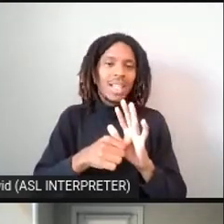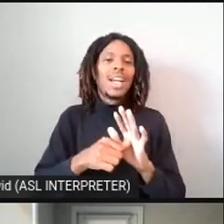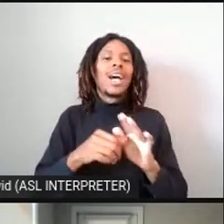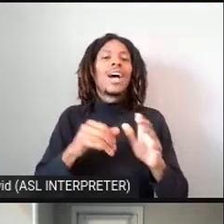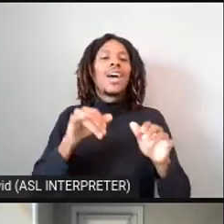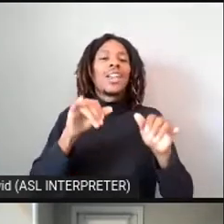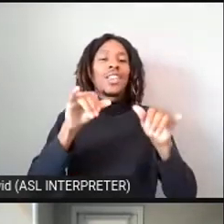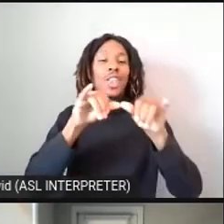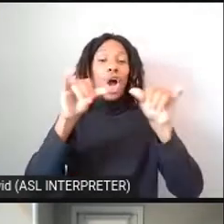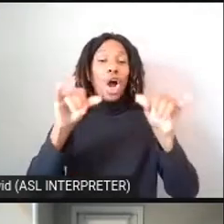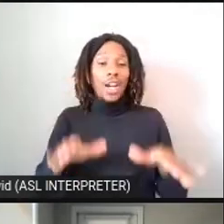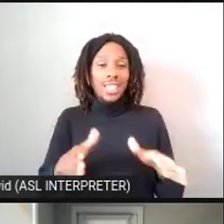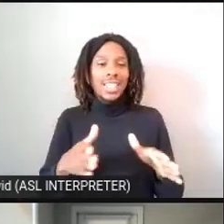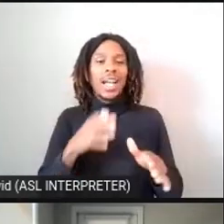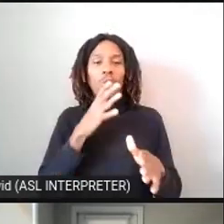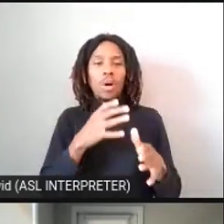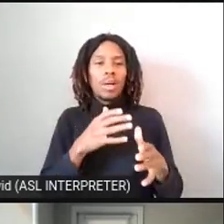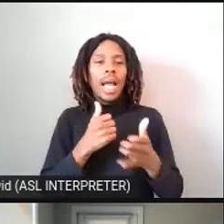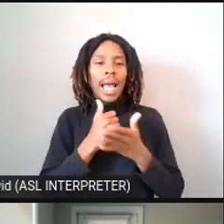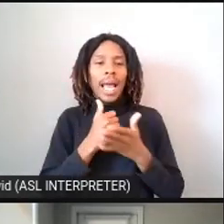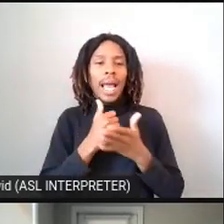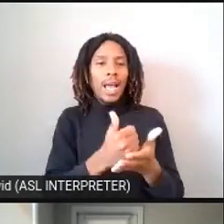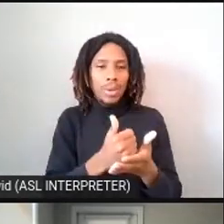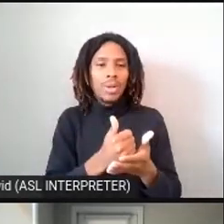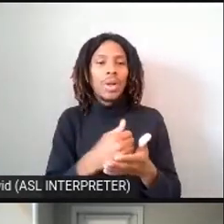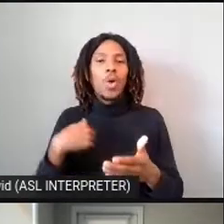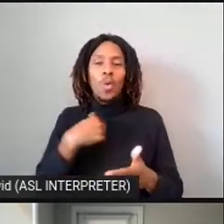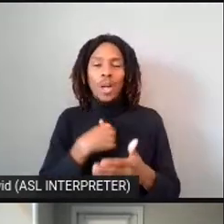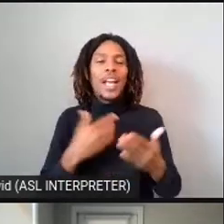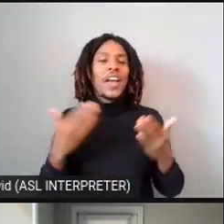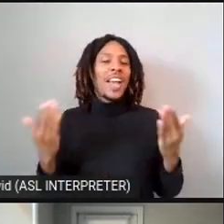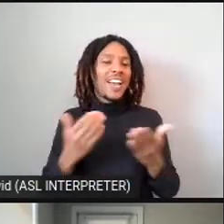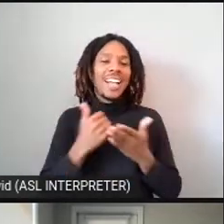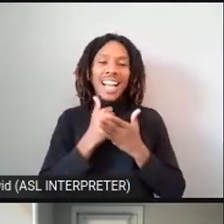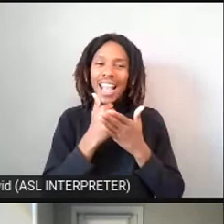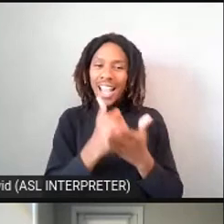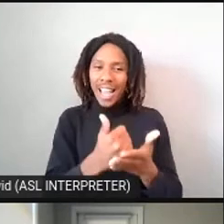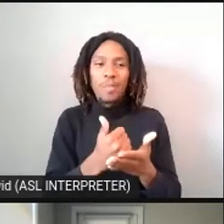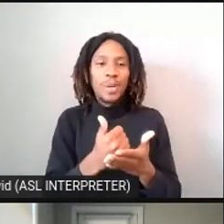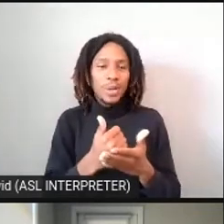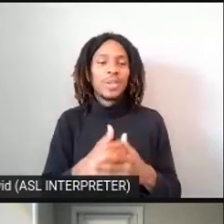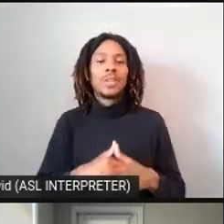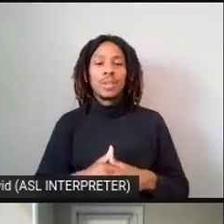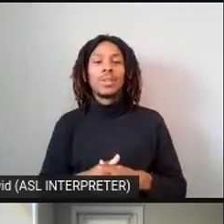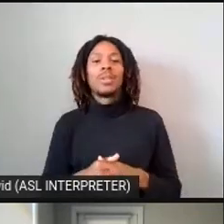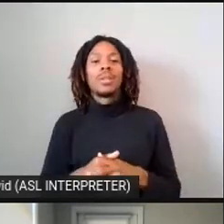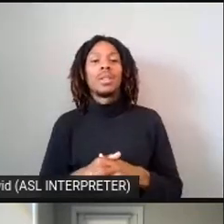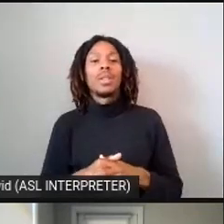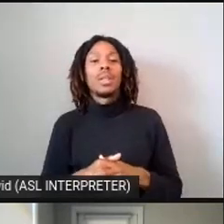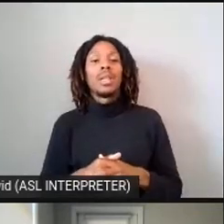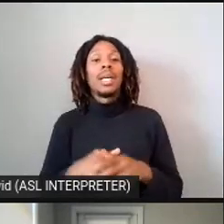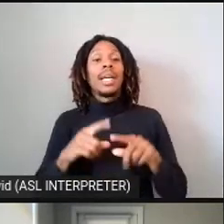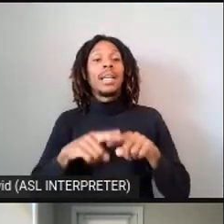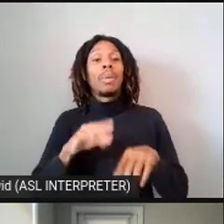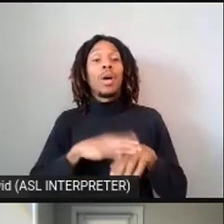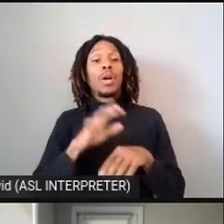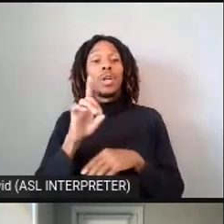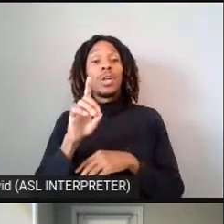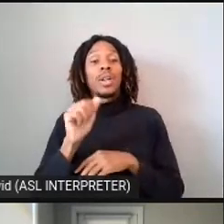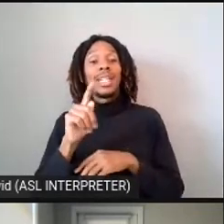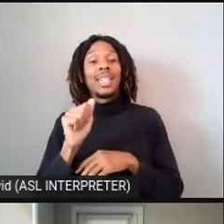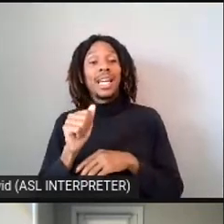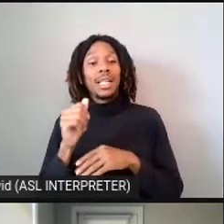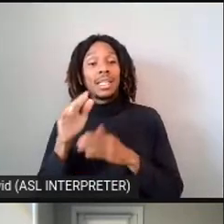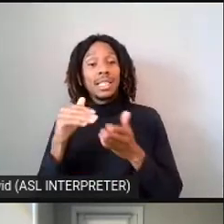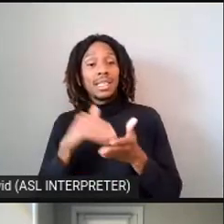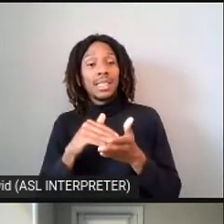through all of this. You don't need to keep this in mind. We are here to help you based on that. Depending on your data center architecture,